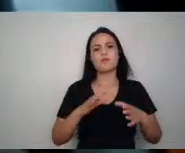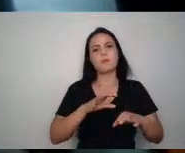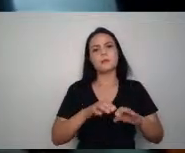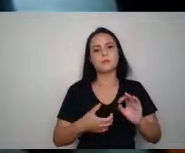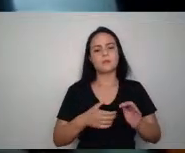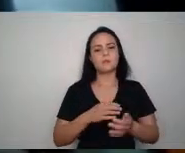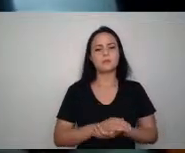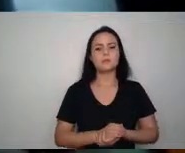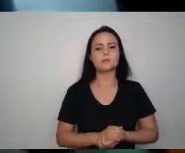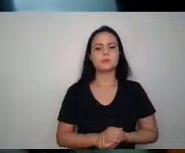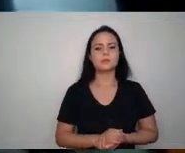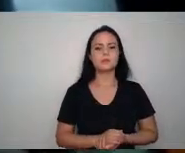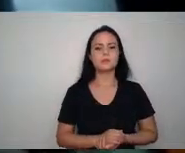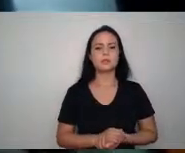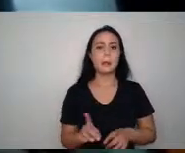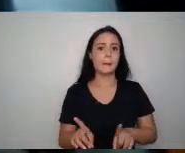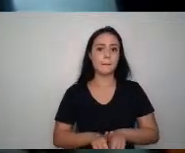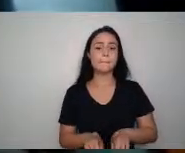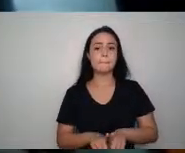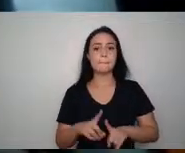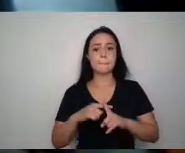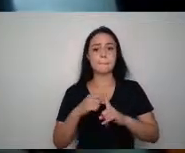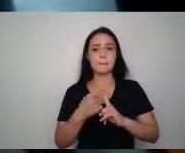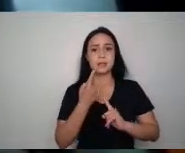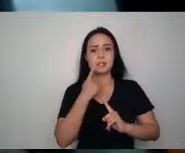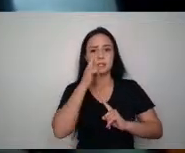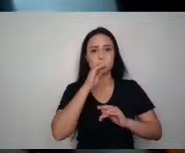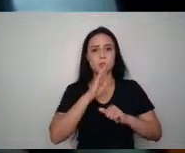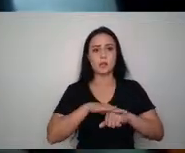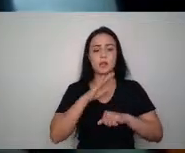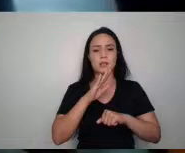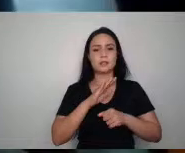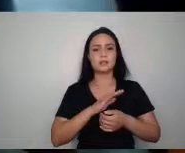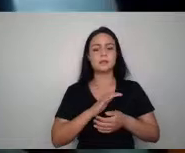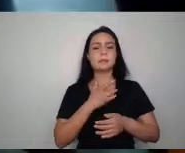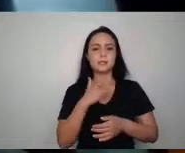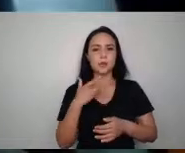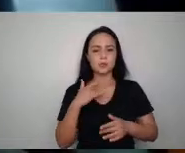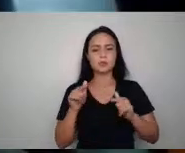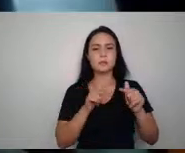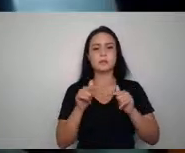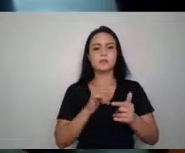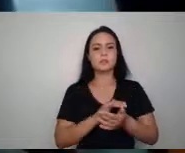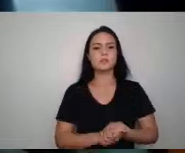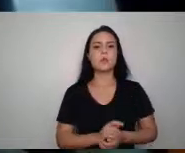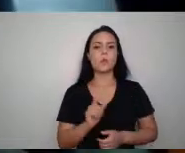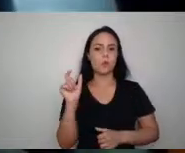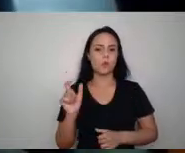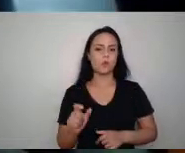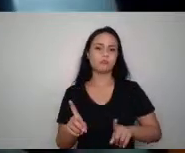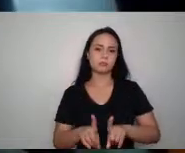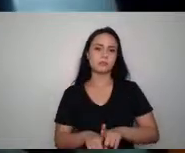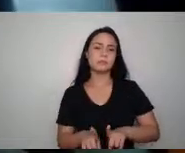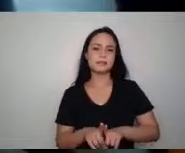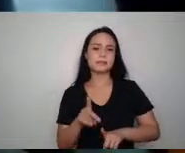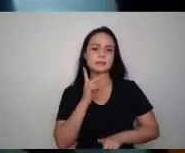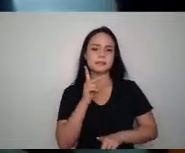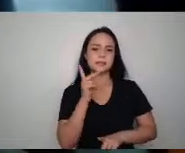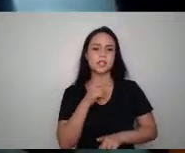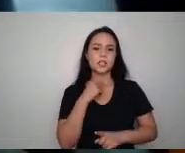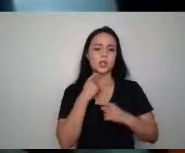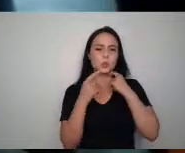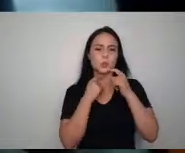it demands different education, and it implies in other risks also for these